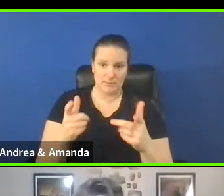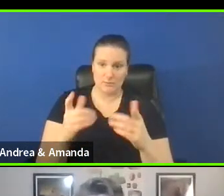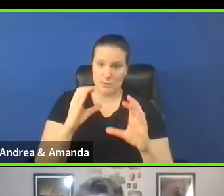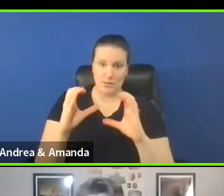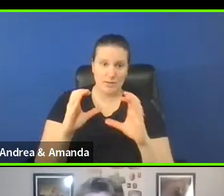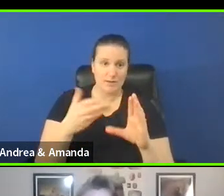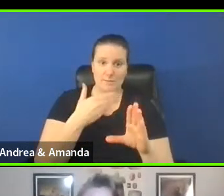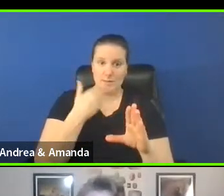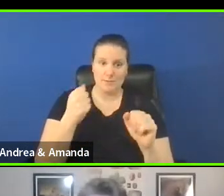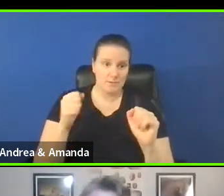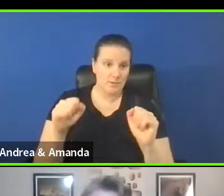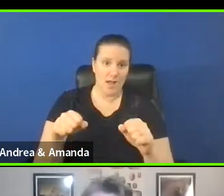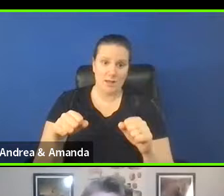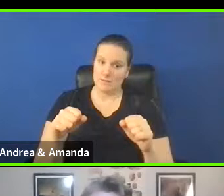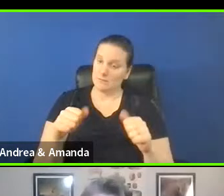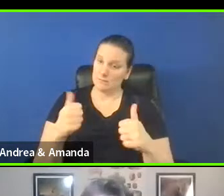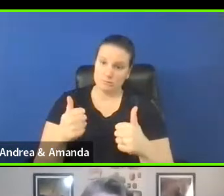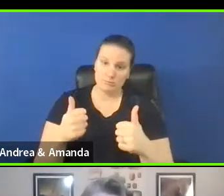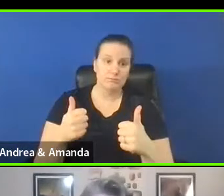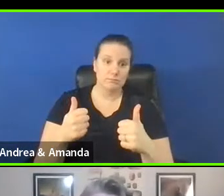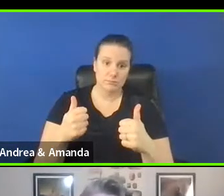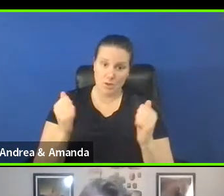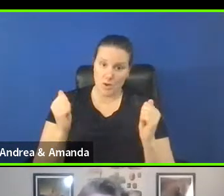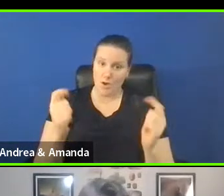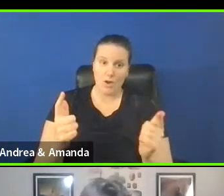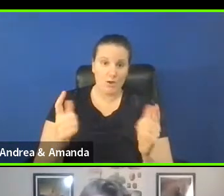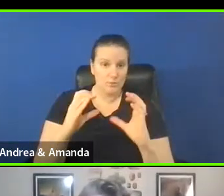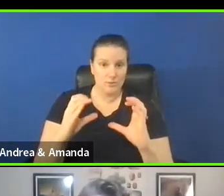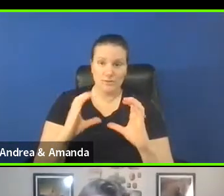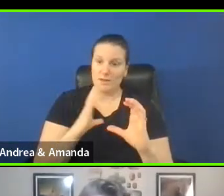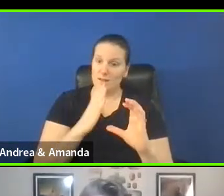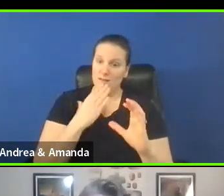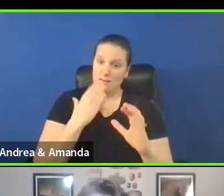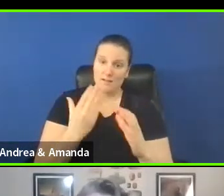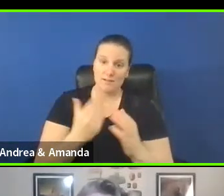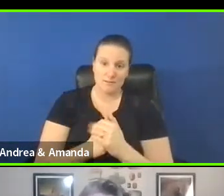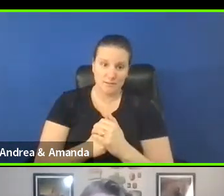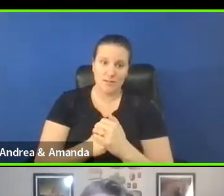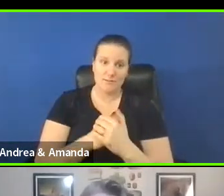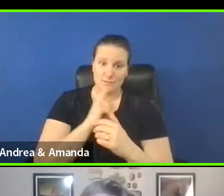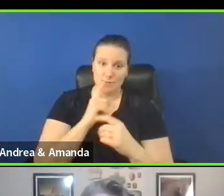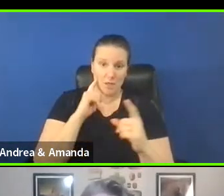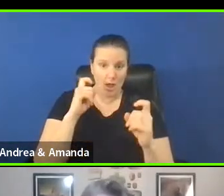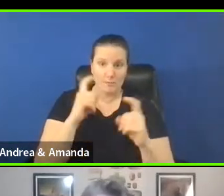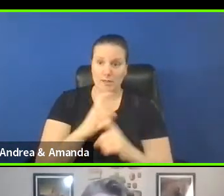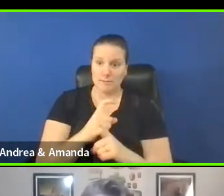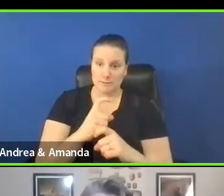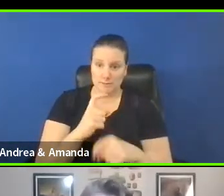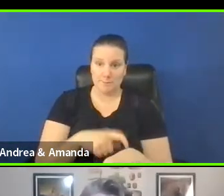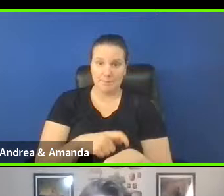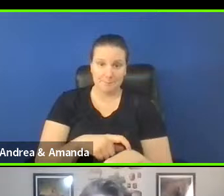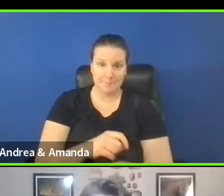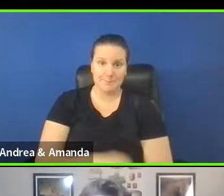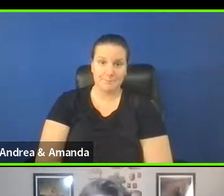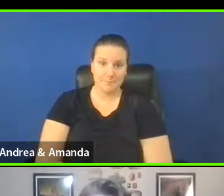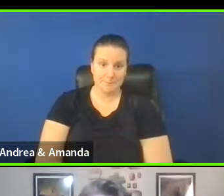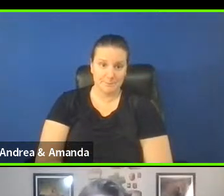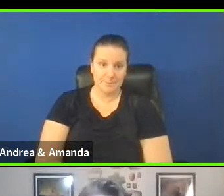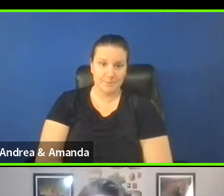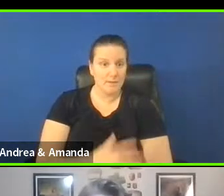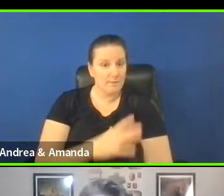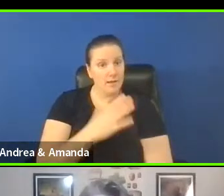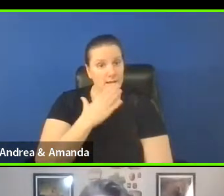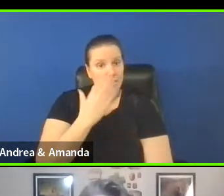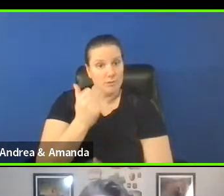to the best you can. We all are, so thank you. This is really complicated. Also, thank